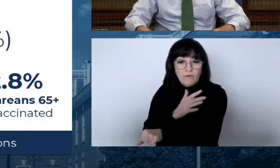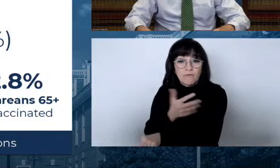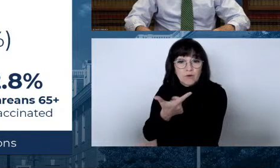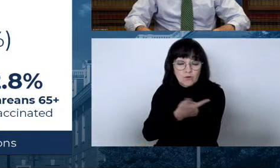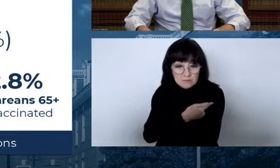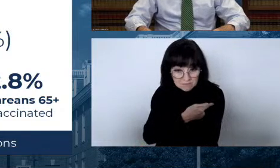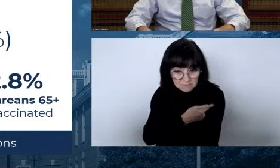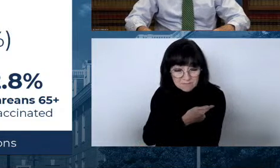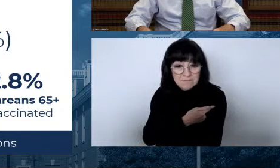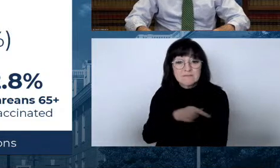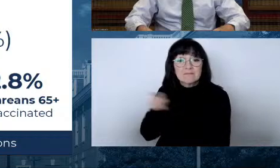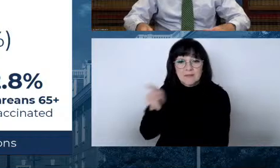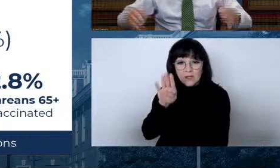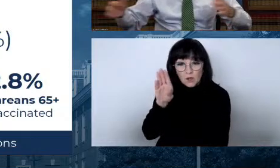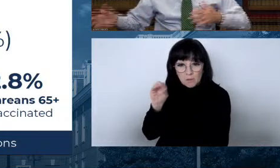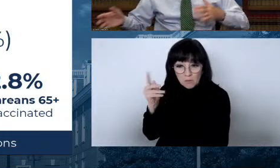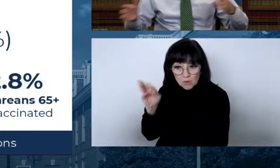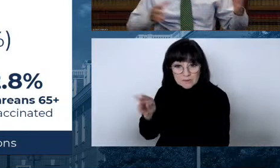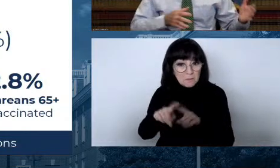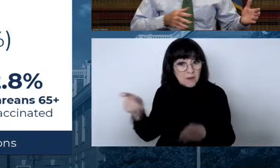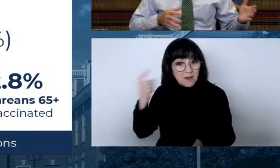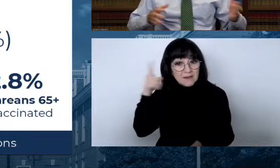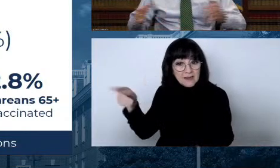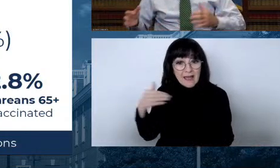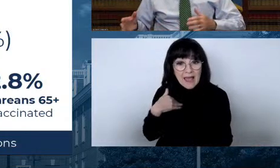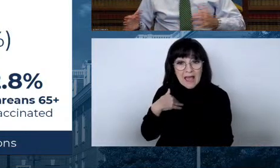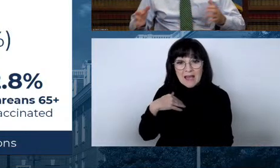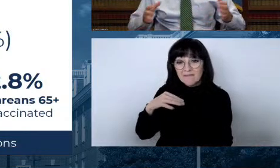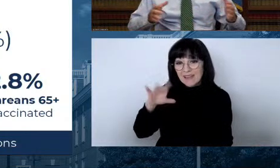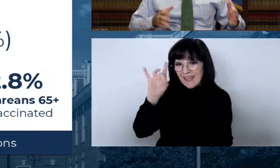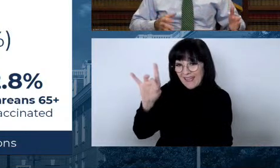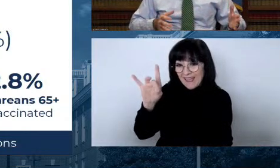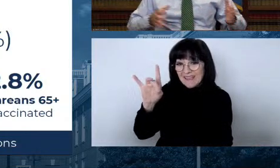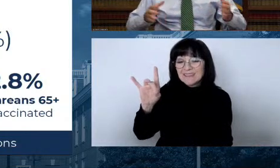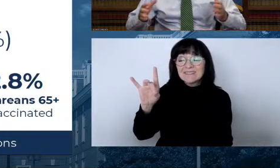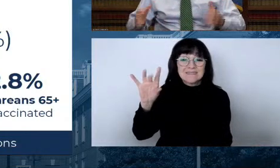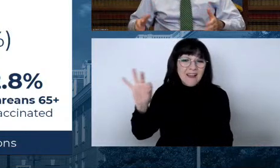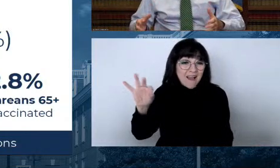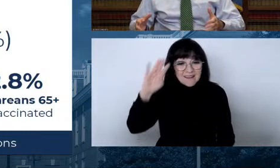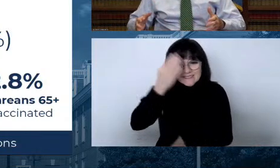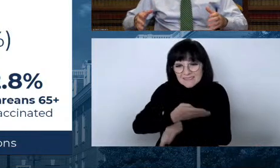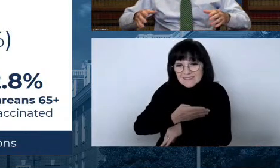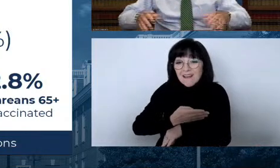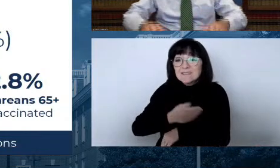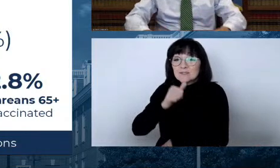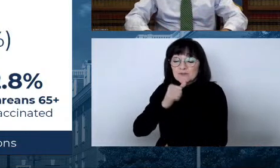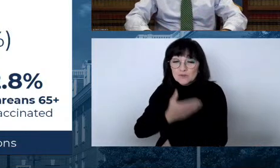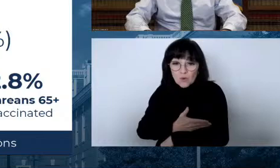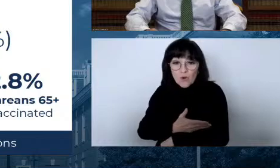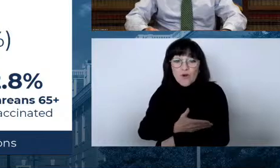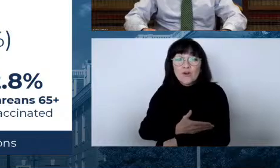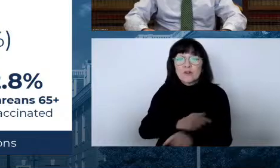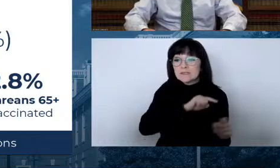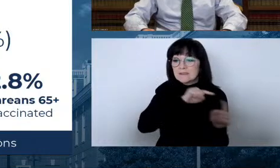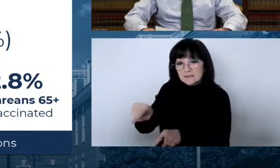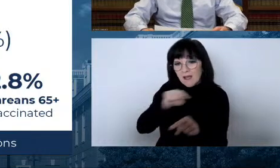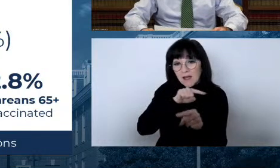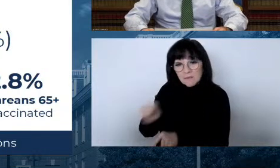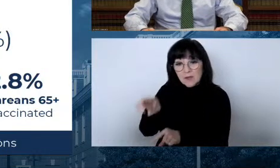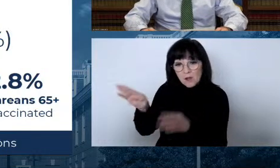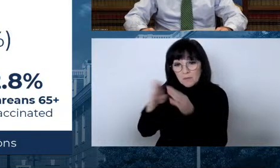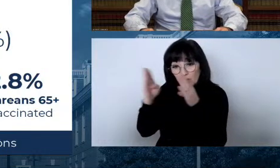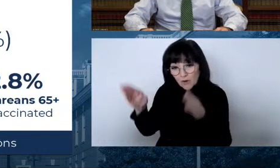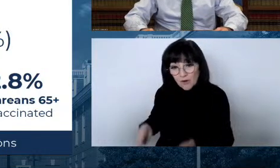9 sons and daughters who are coming in and out of her house. And I'm always trying to make sure that they are